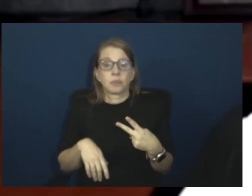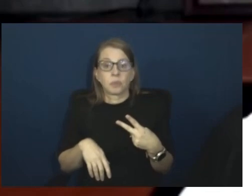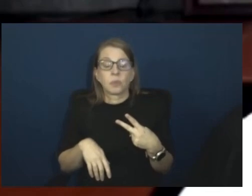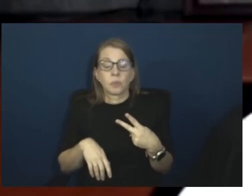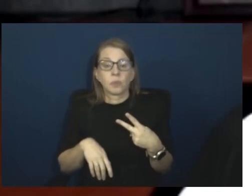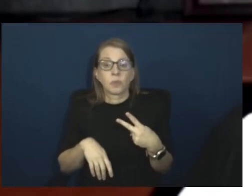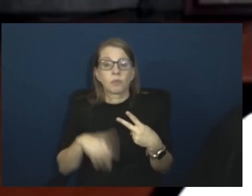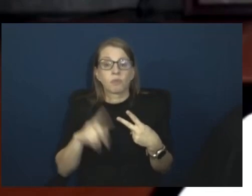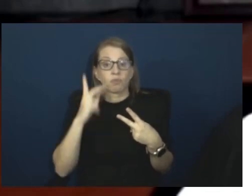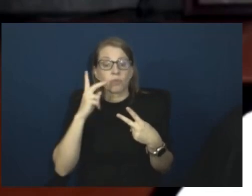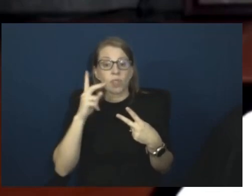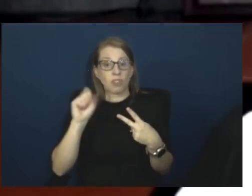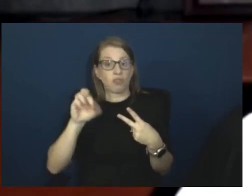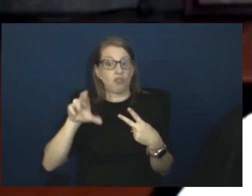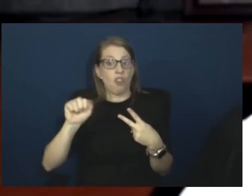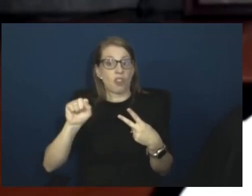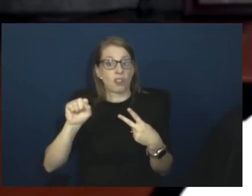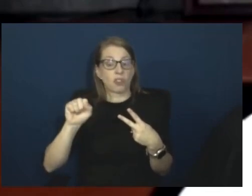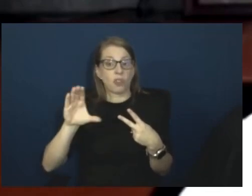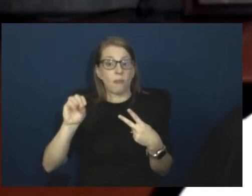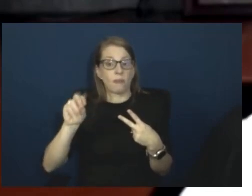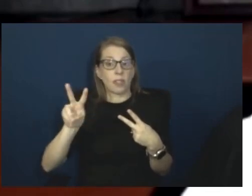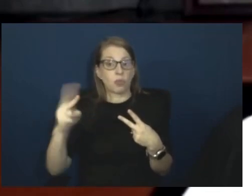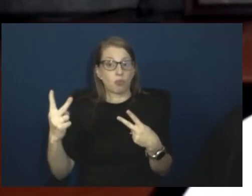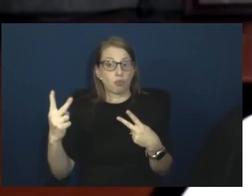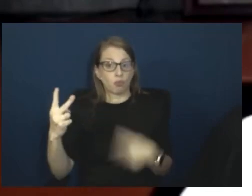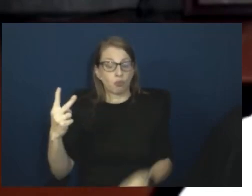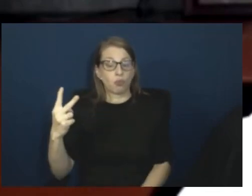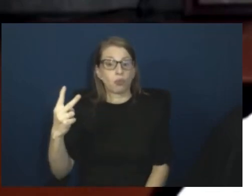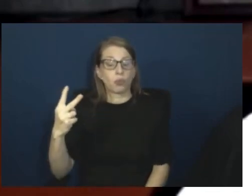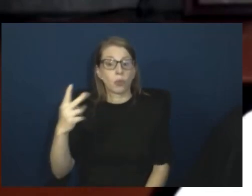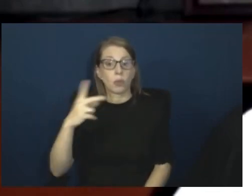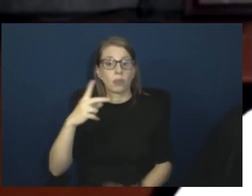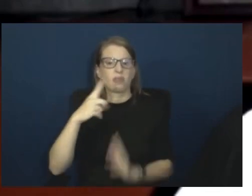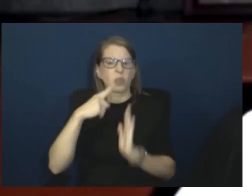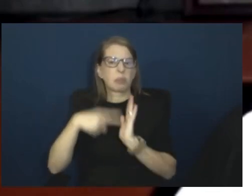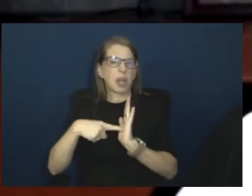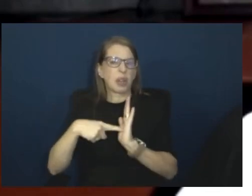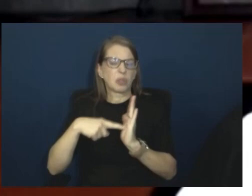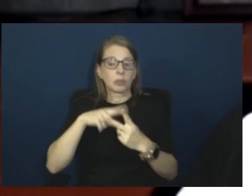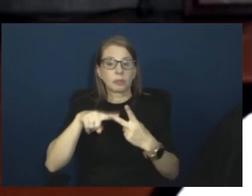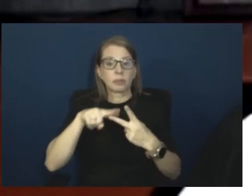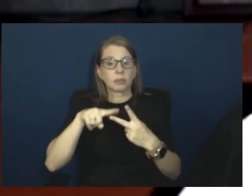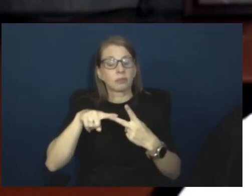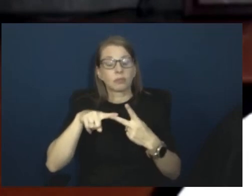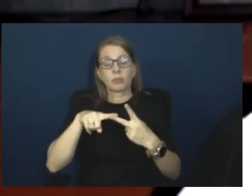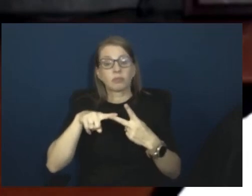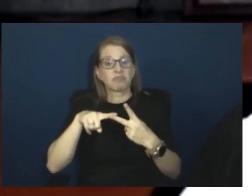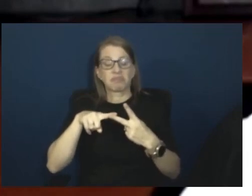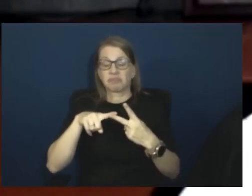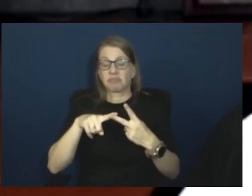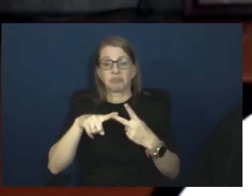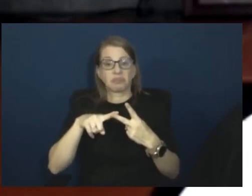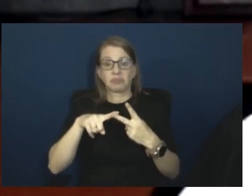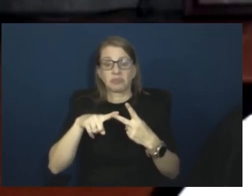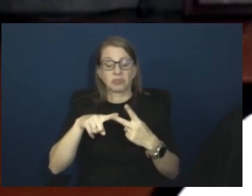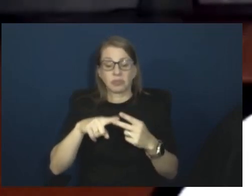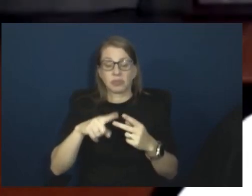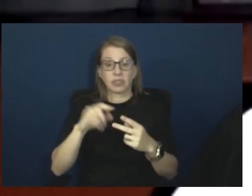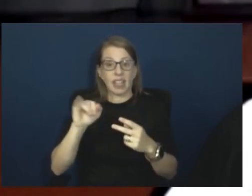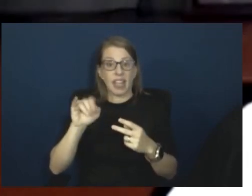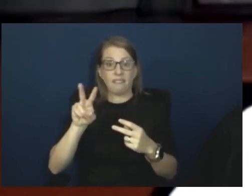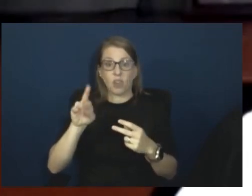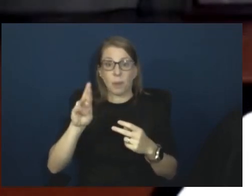which use SARS-CoV-2 for models, it has not been shown to be efficacious